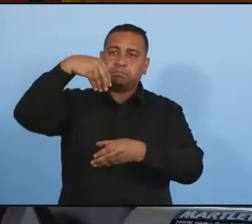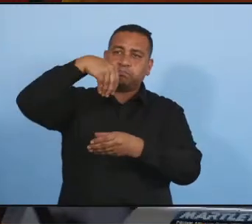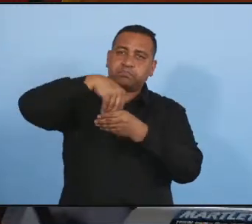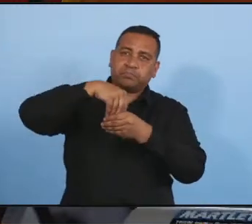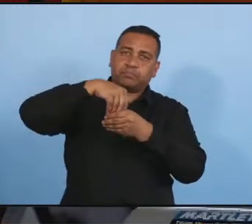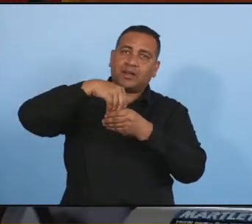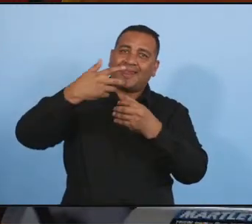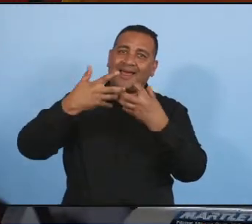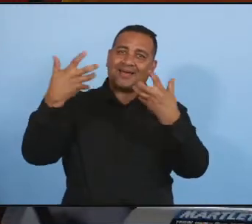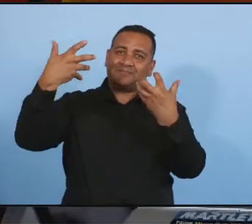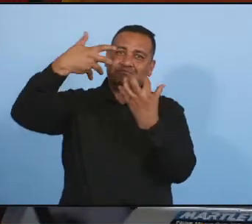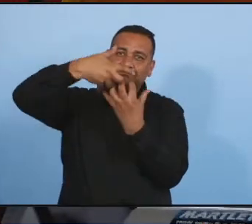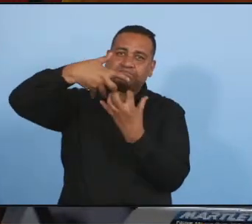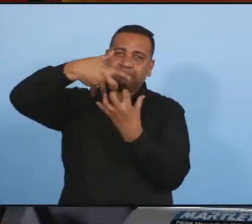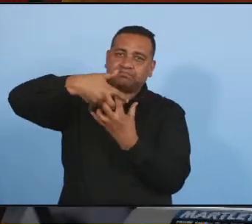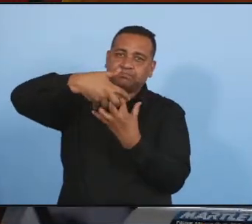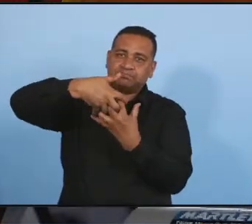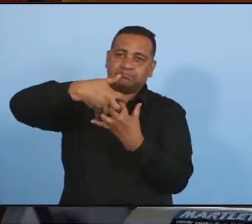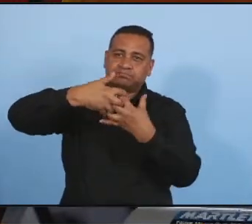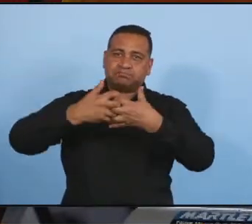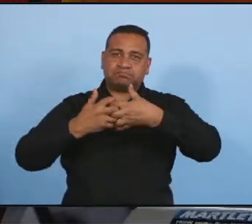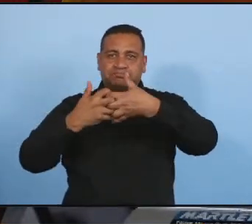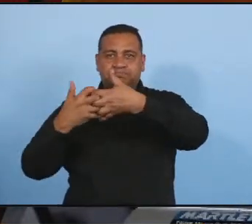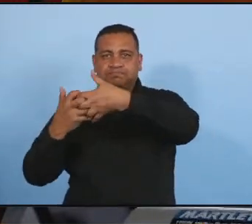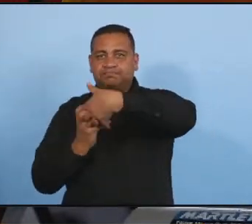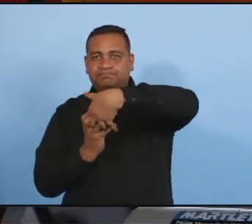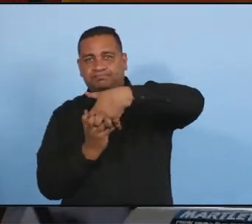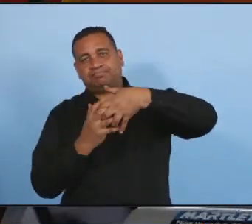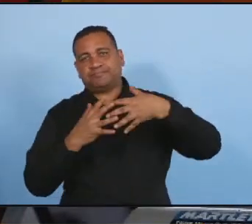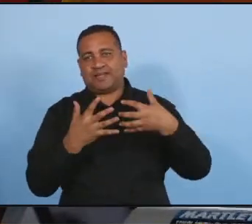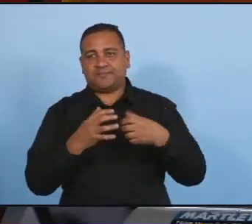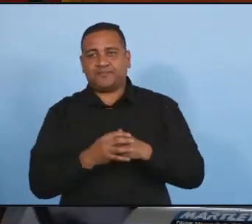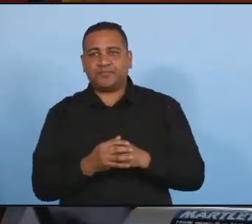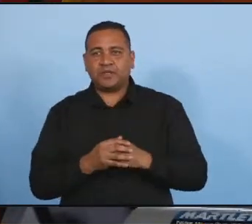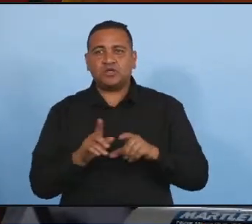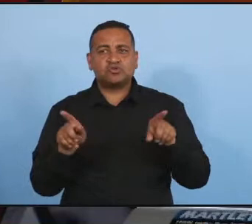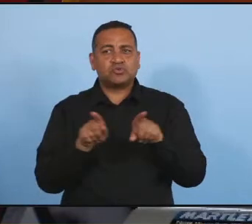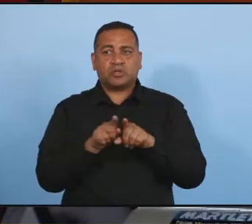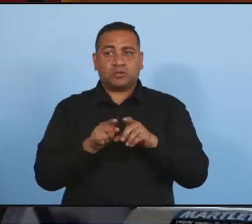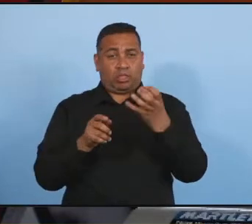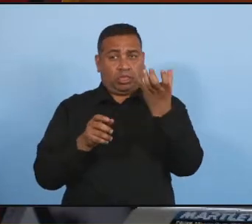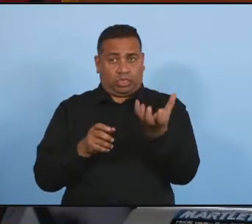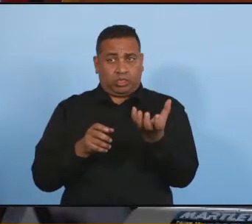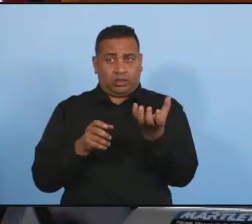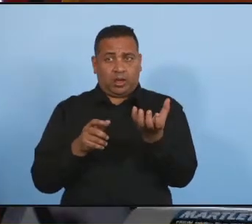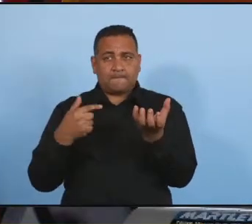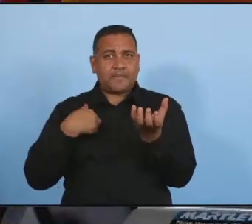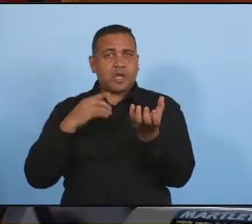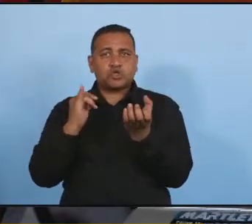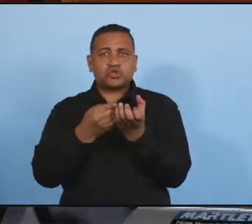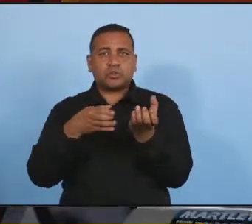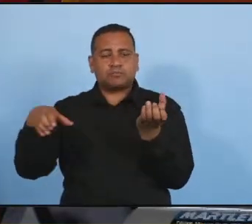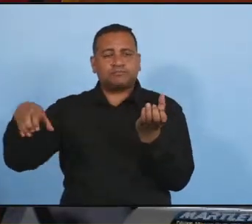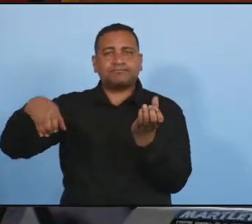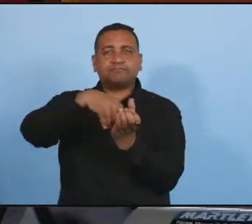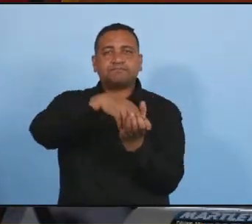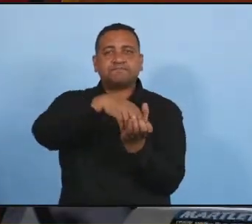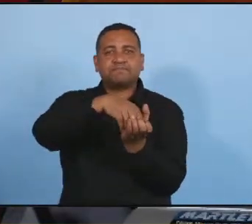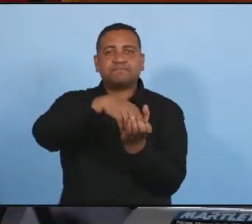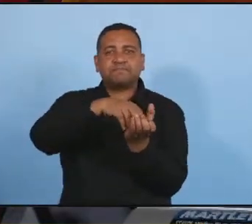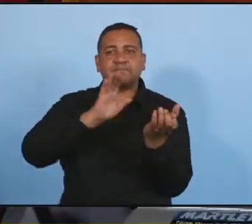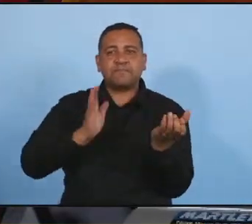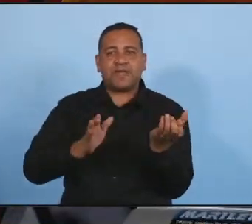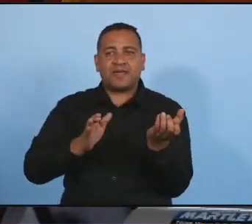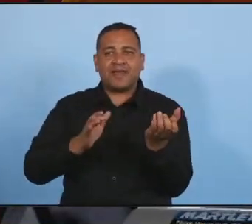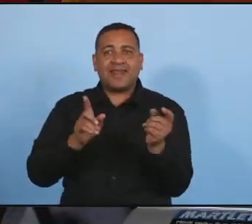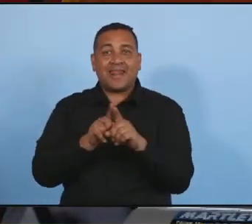cutters. And then whatever it is, we'll just slide in there and sort of lock that like way. This one, you're starting